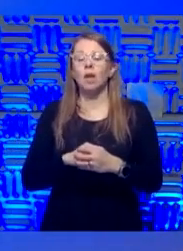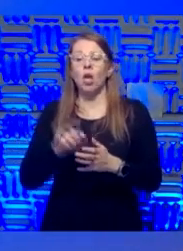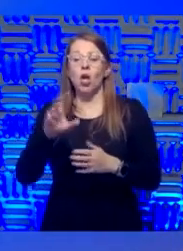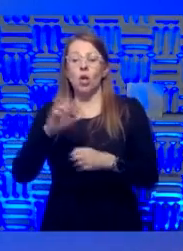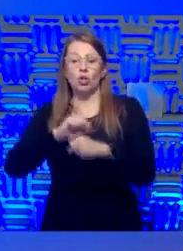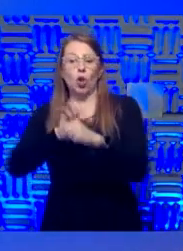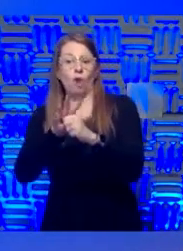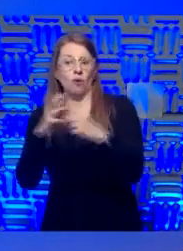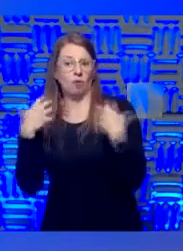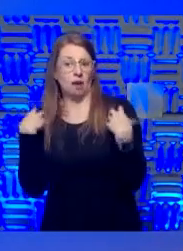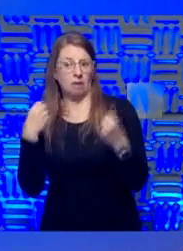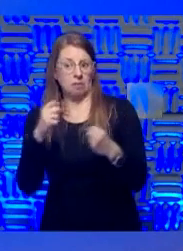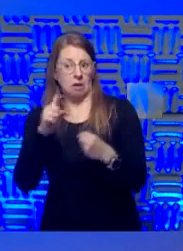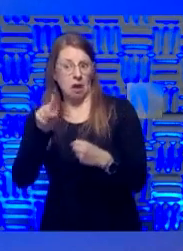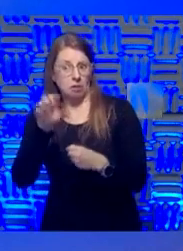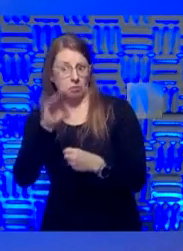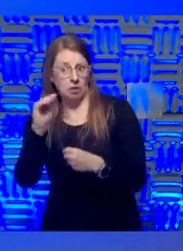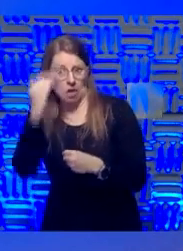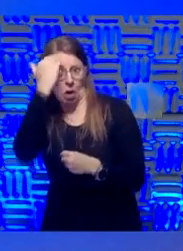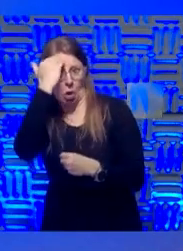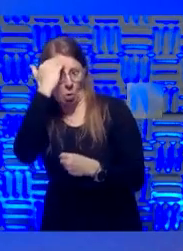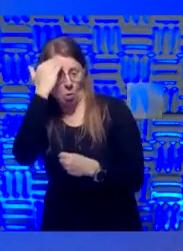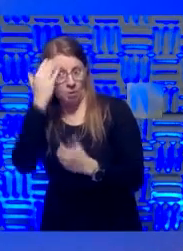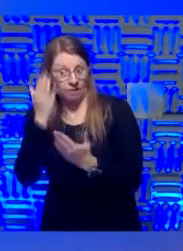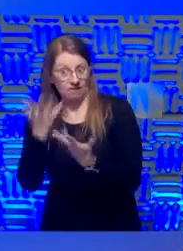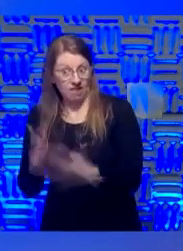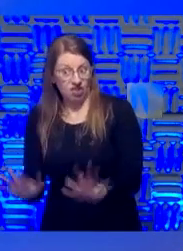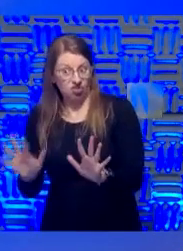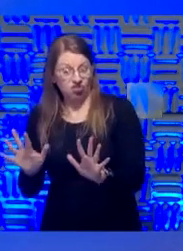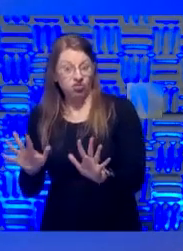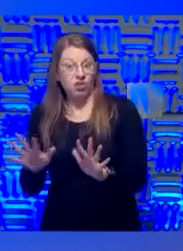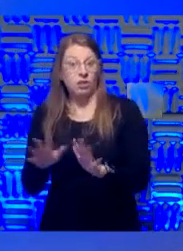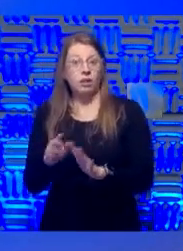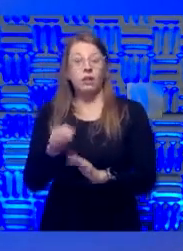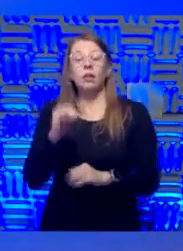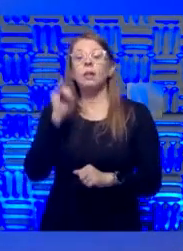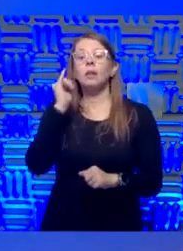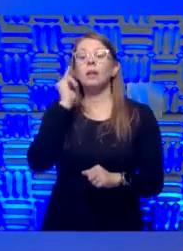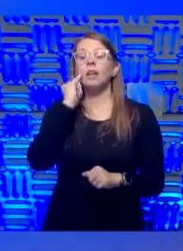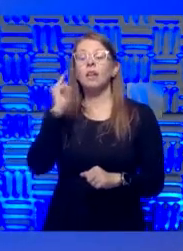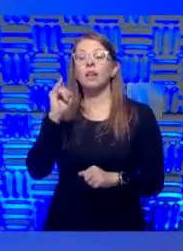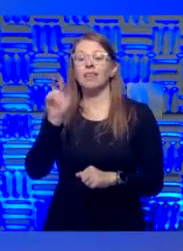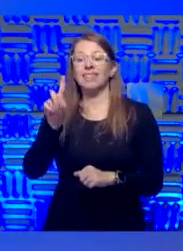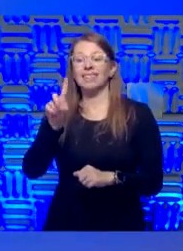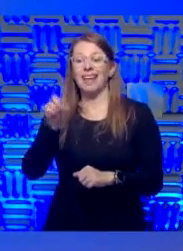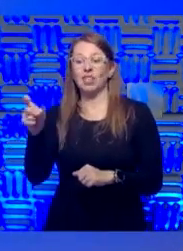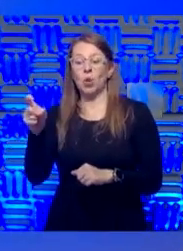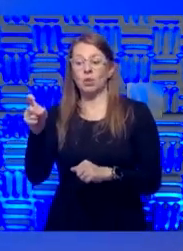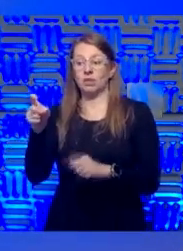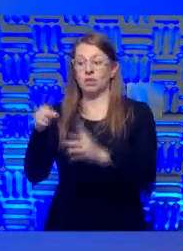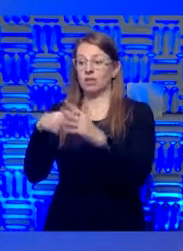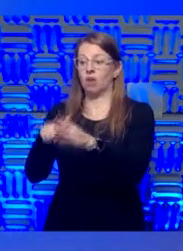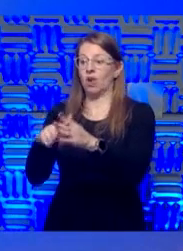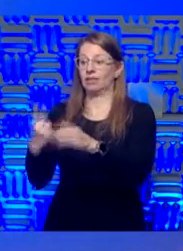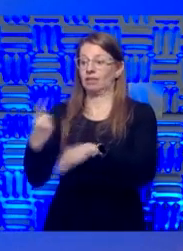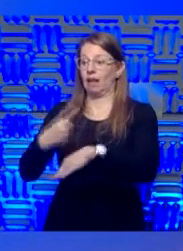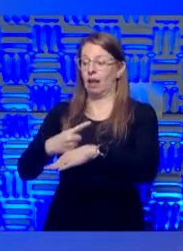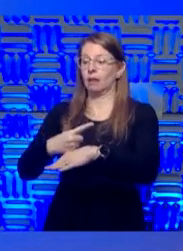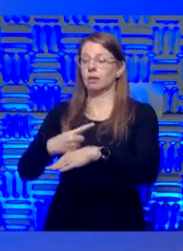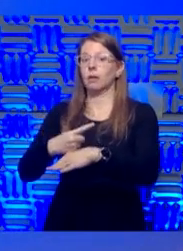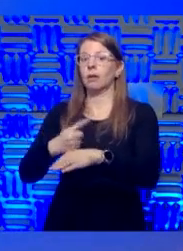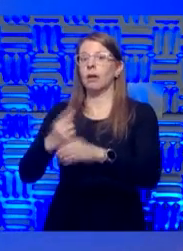that they are COVID recovered? I think the farther you get out from the original diagnosis date of anyone, as we have seen a little bit